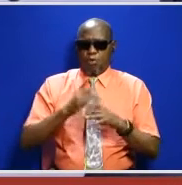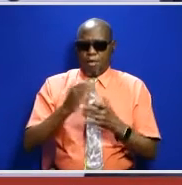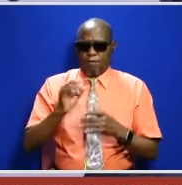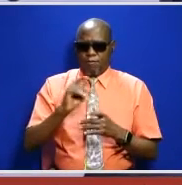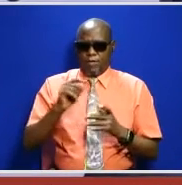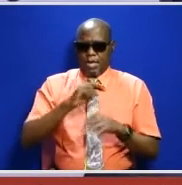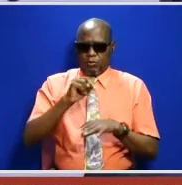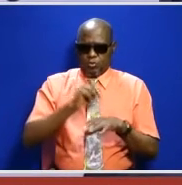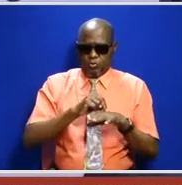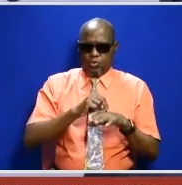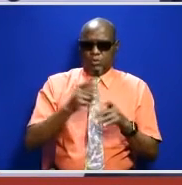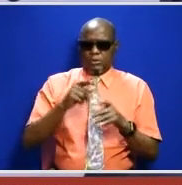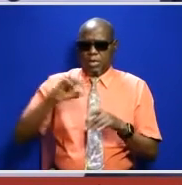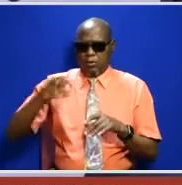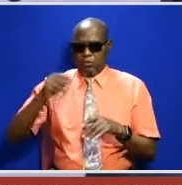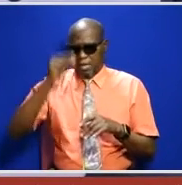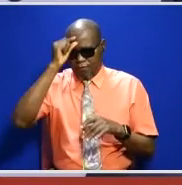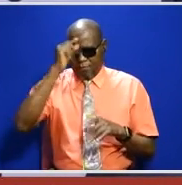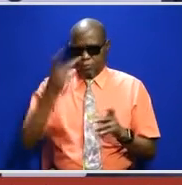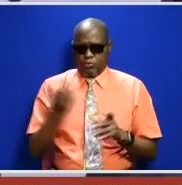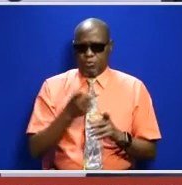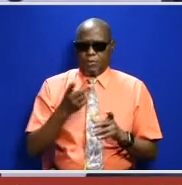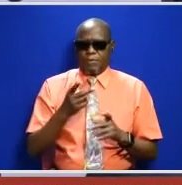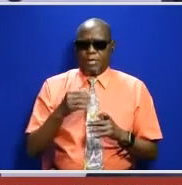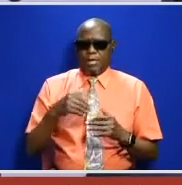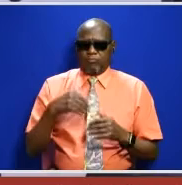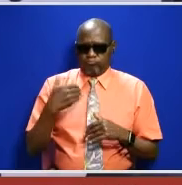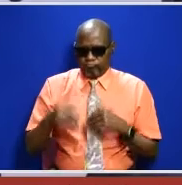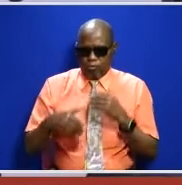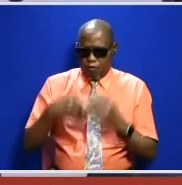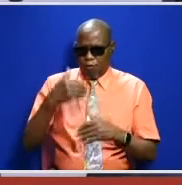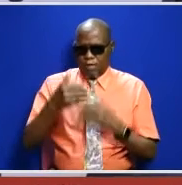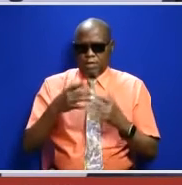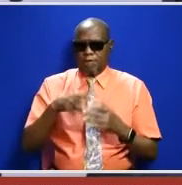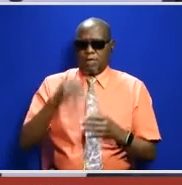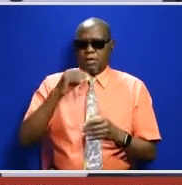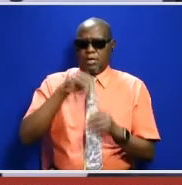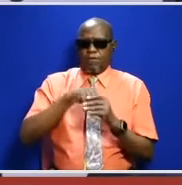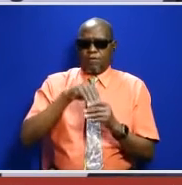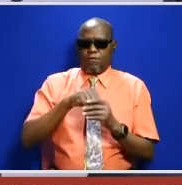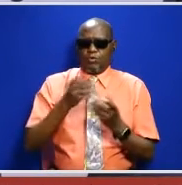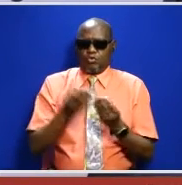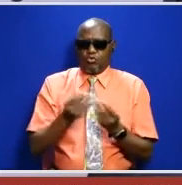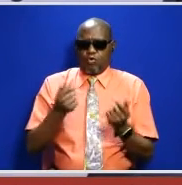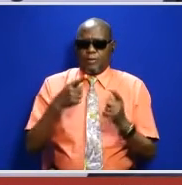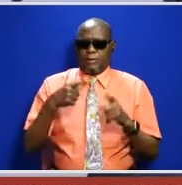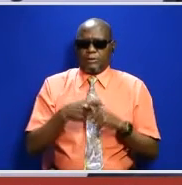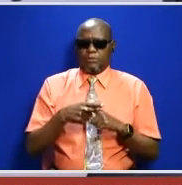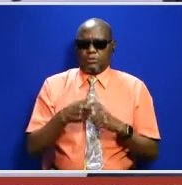governments. Every now and then we find ourselves involved in trying to resolve disputes